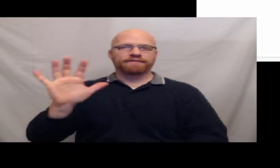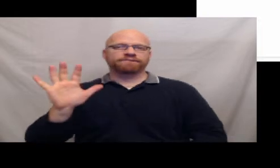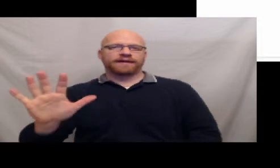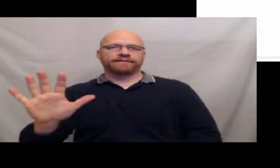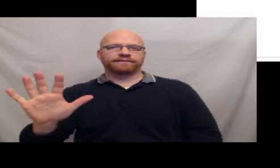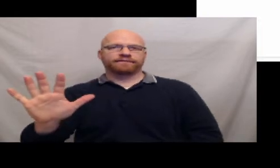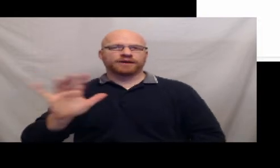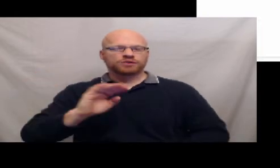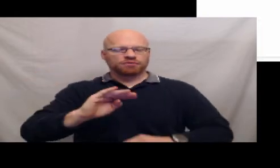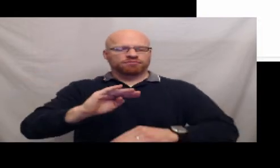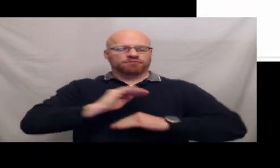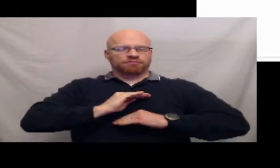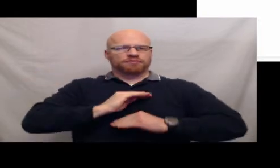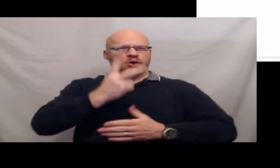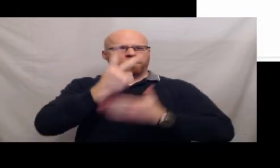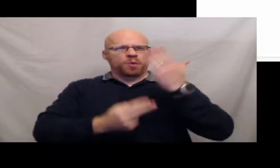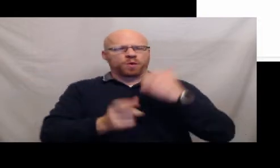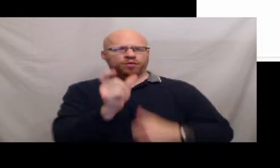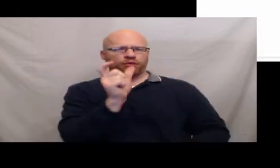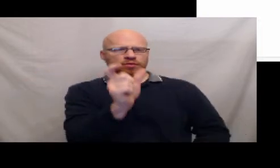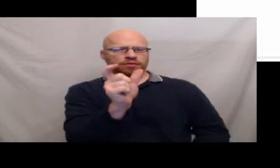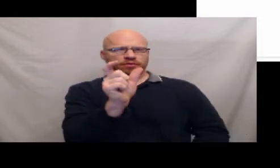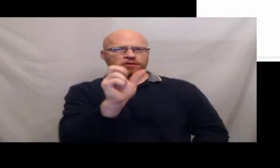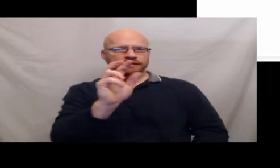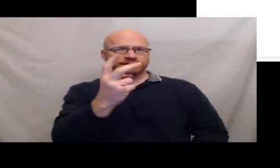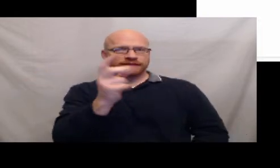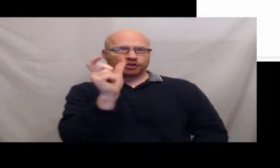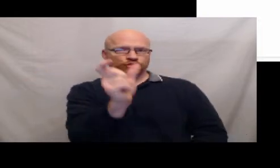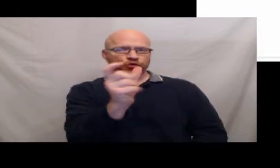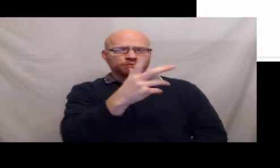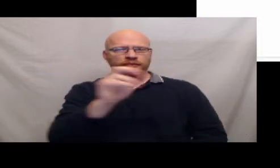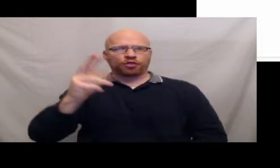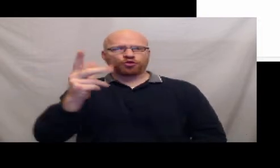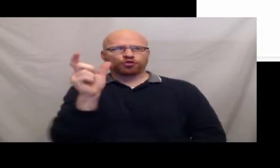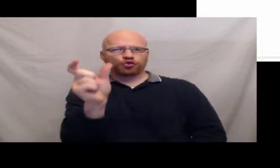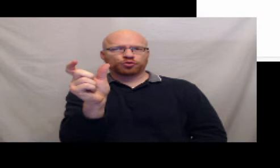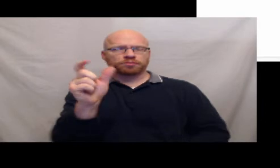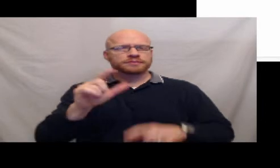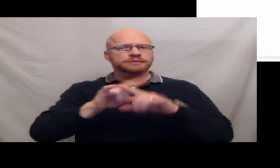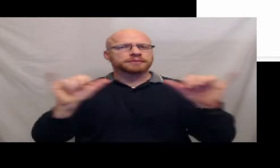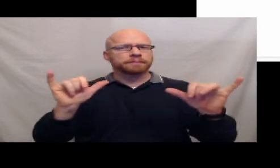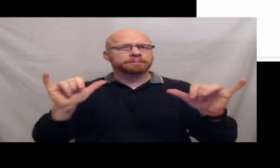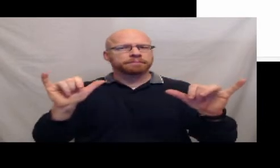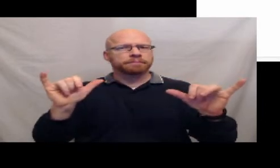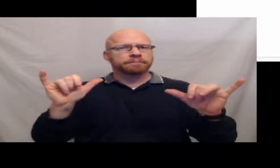also 5. Now both conditions are satisfied in our trinomial.